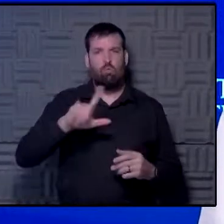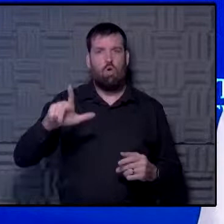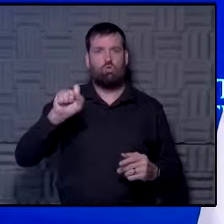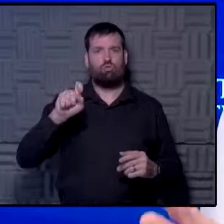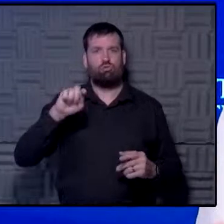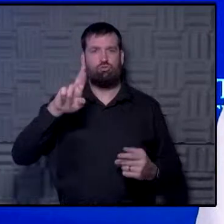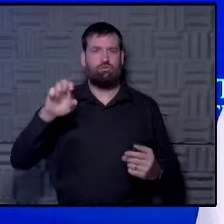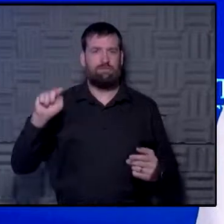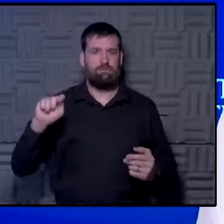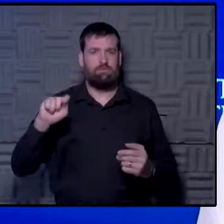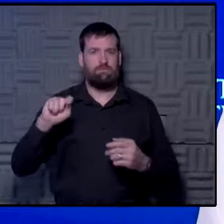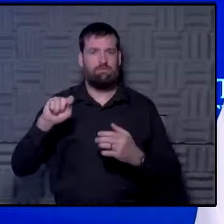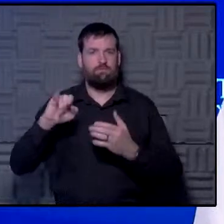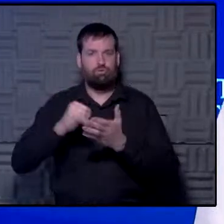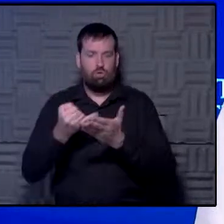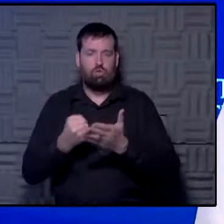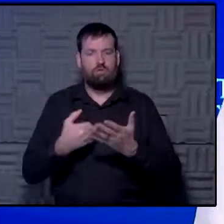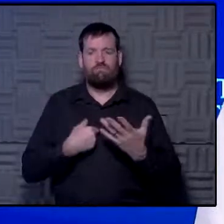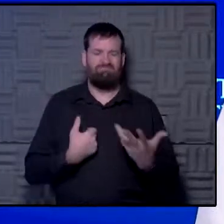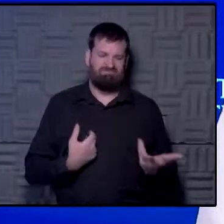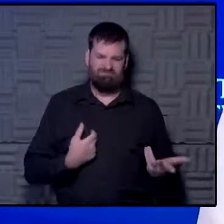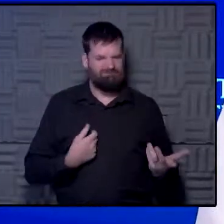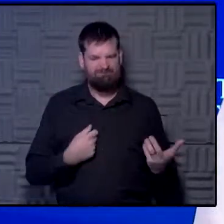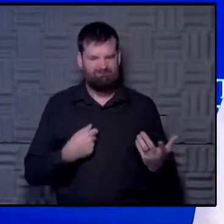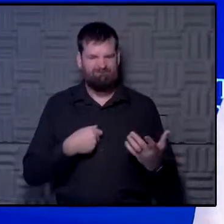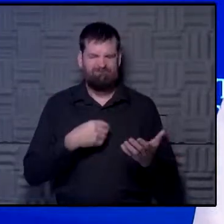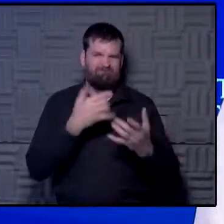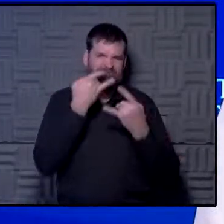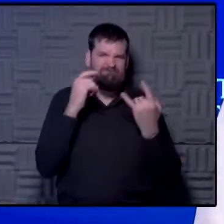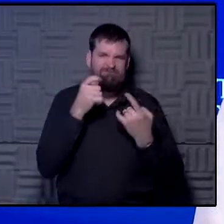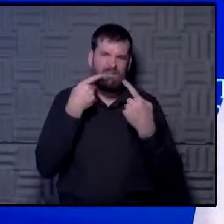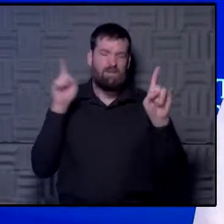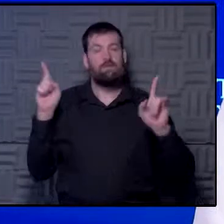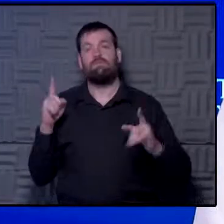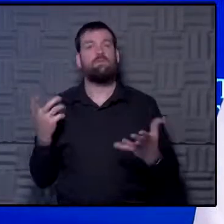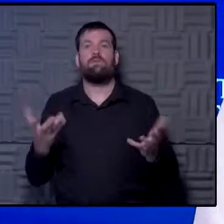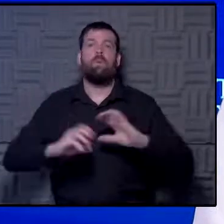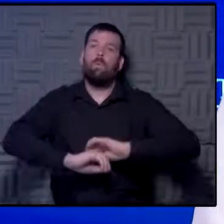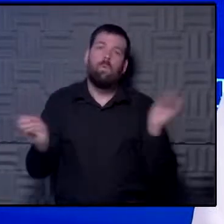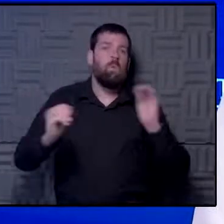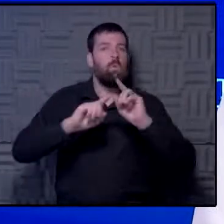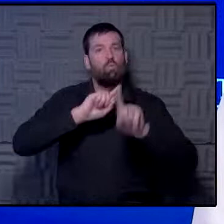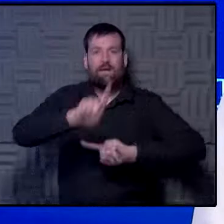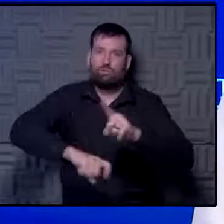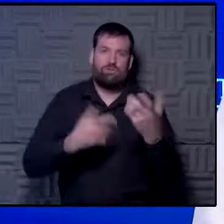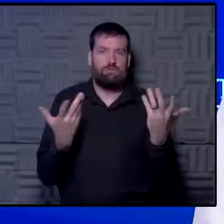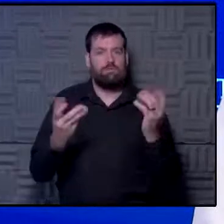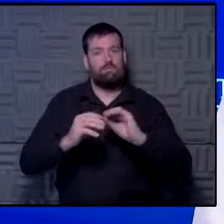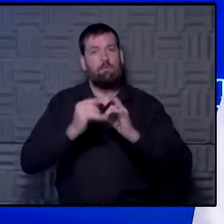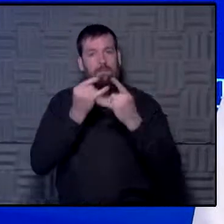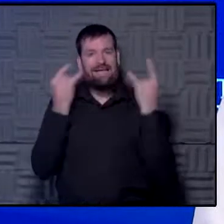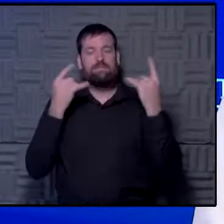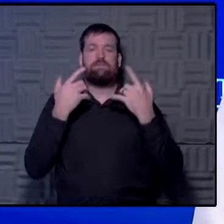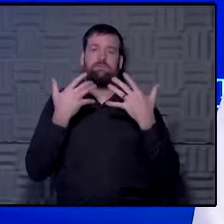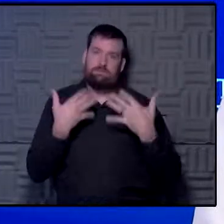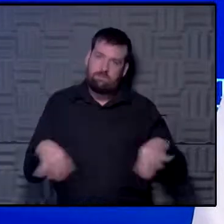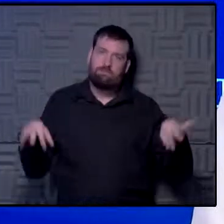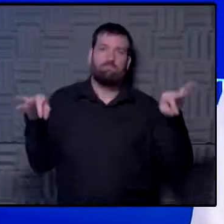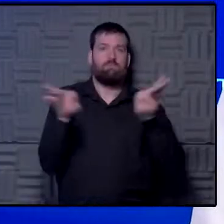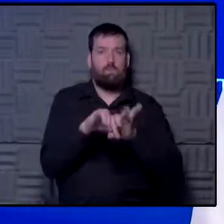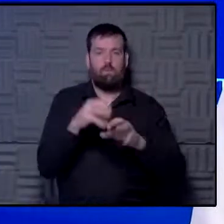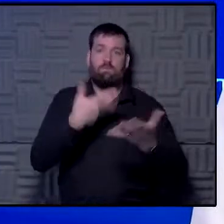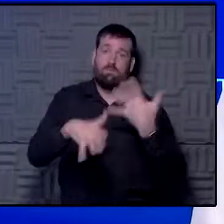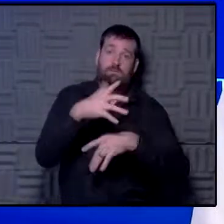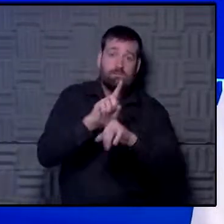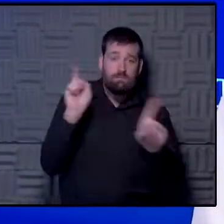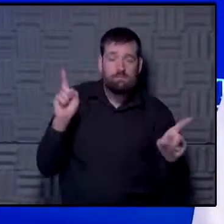today, and it was questioning the efficacy of masks. I'm like, really, come on, let's get over that question. Yeah. There is just no question about that. So masks make a huge difference. Distancing